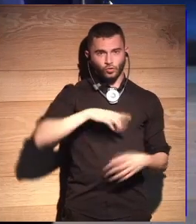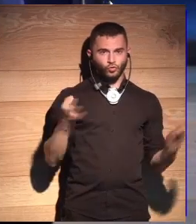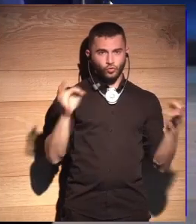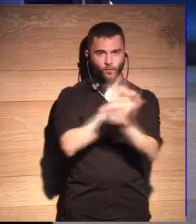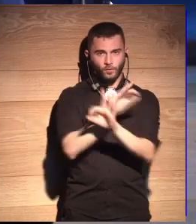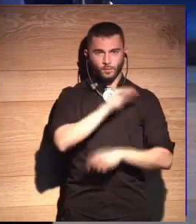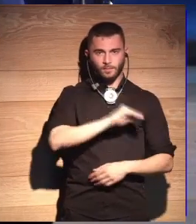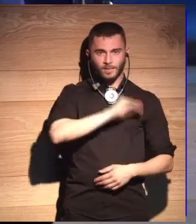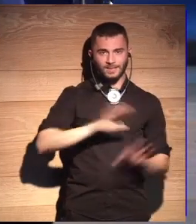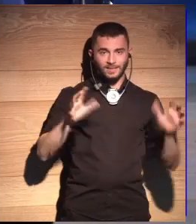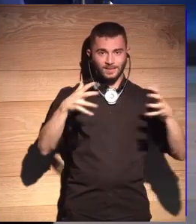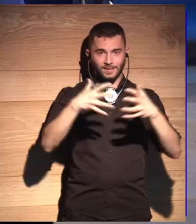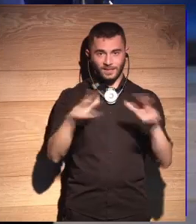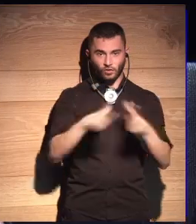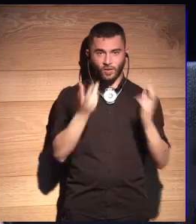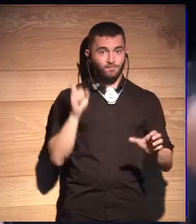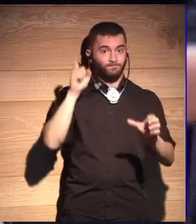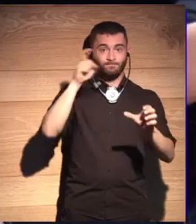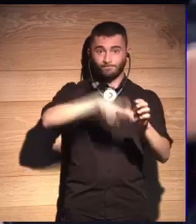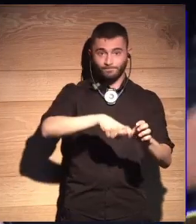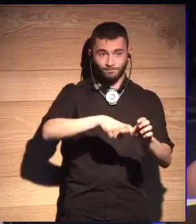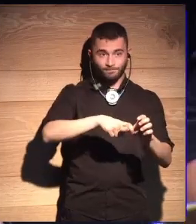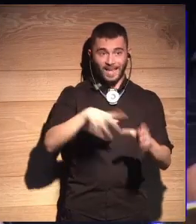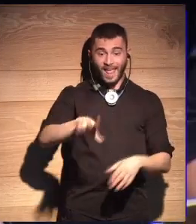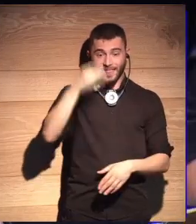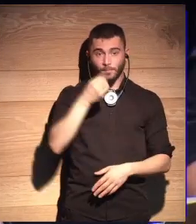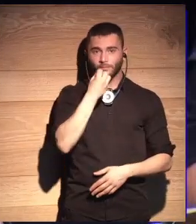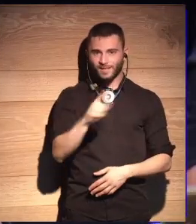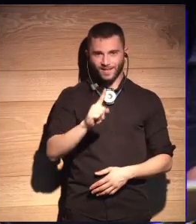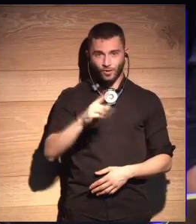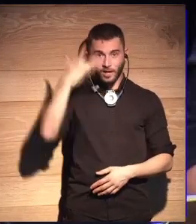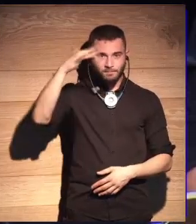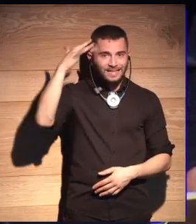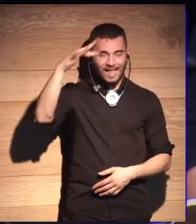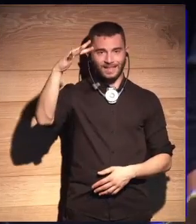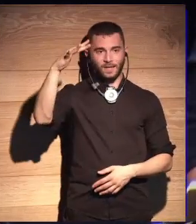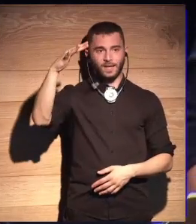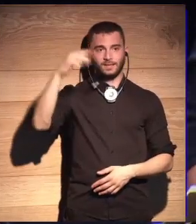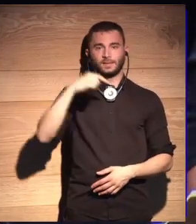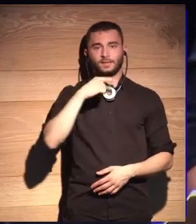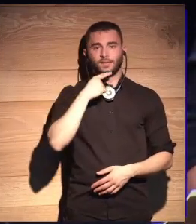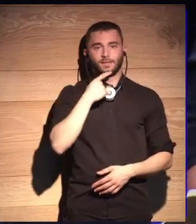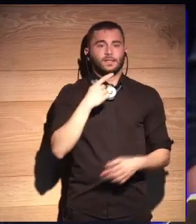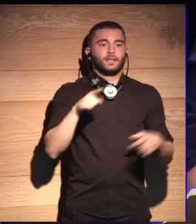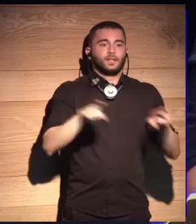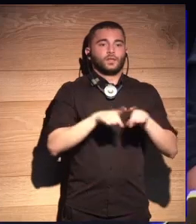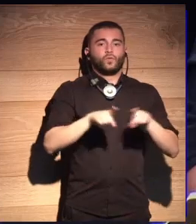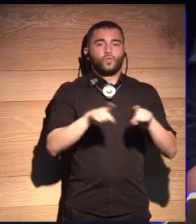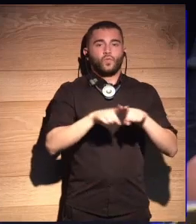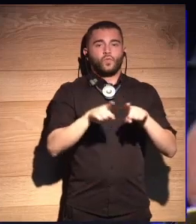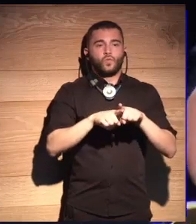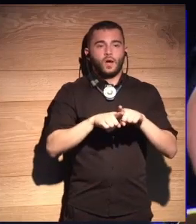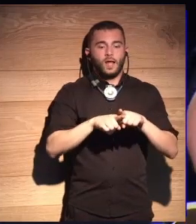the 90s. There was this expectation that it was something a bit like the printing press, and that it was going to give